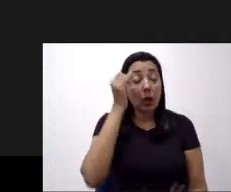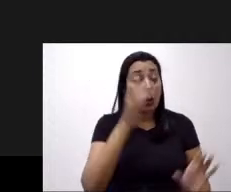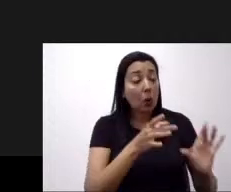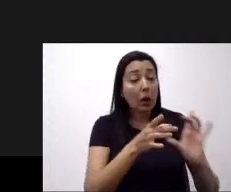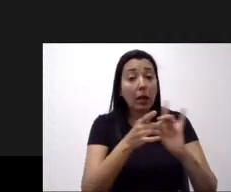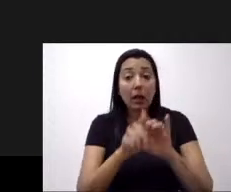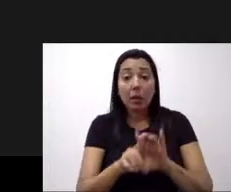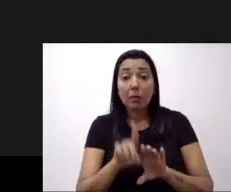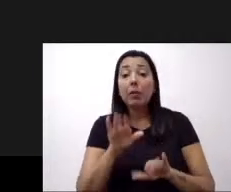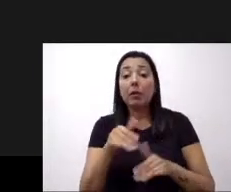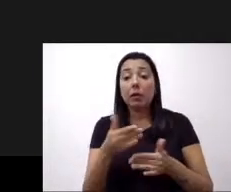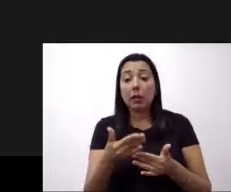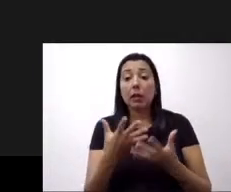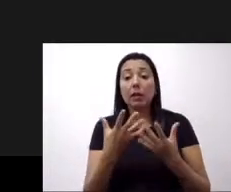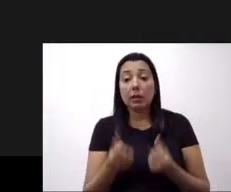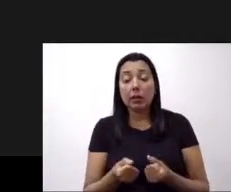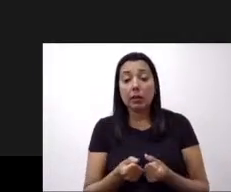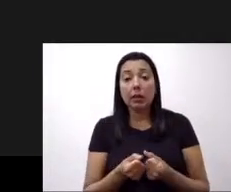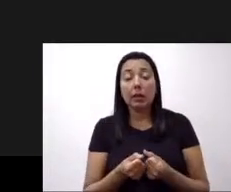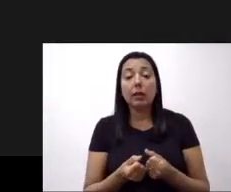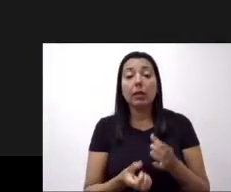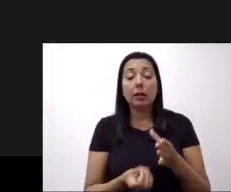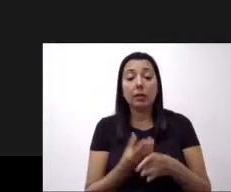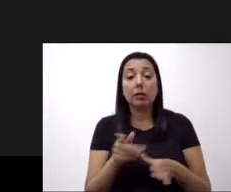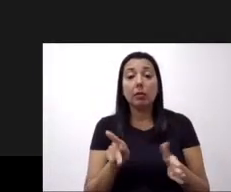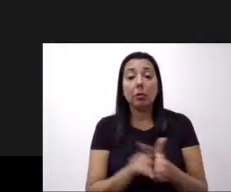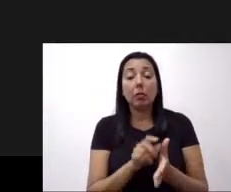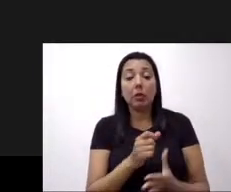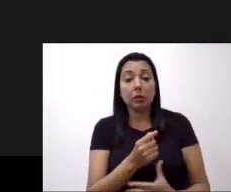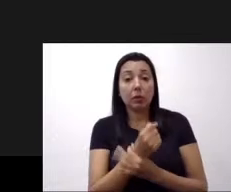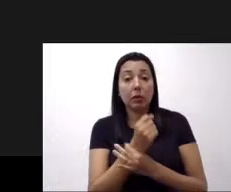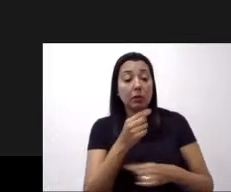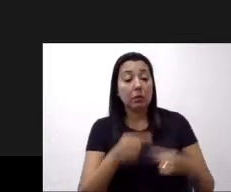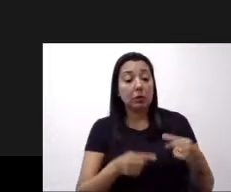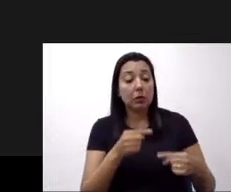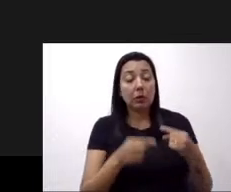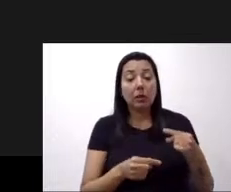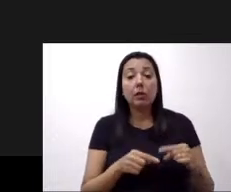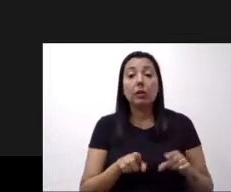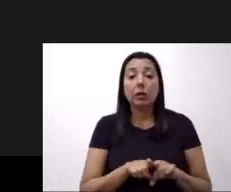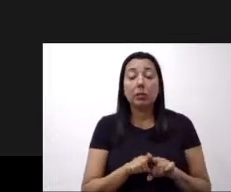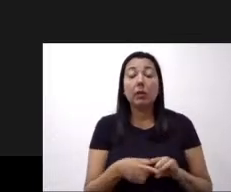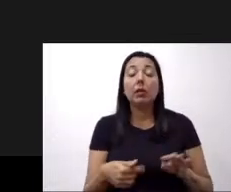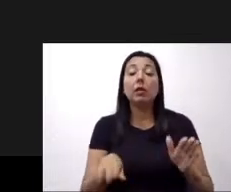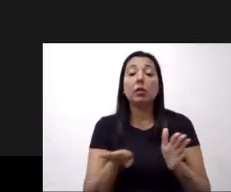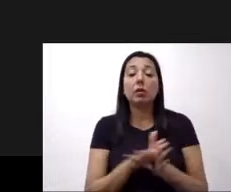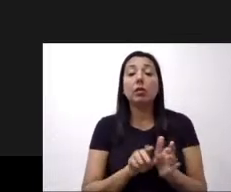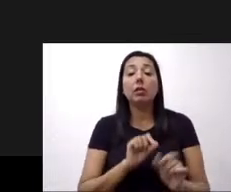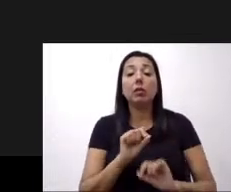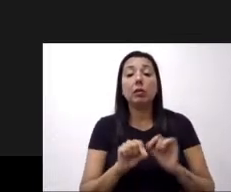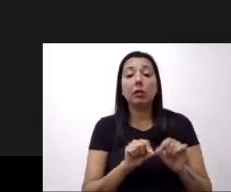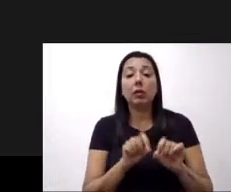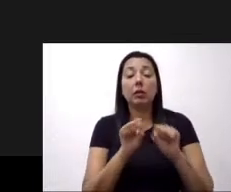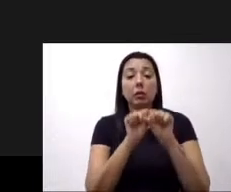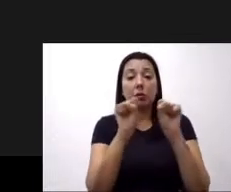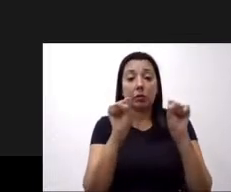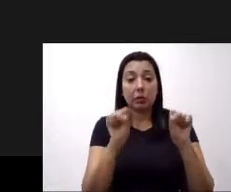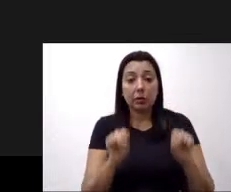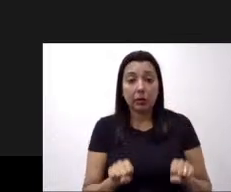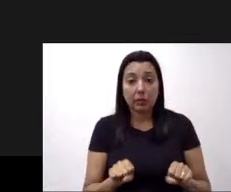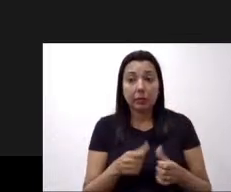stability of public policy, stability which comes from a system, a policy